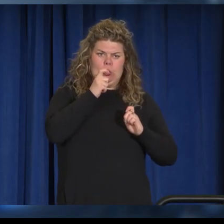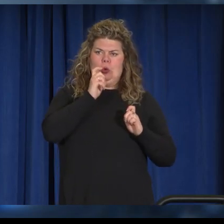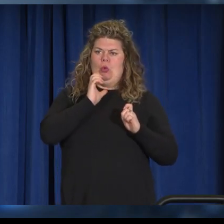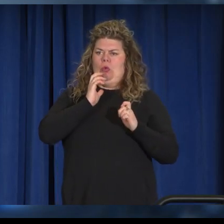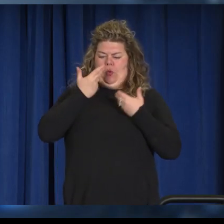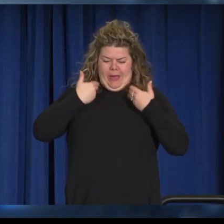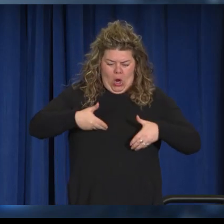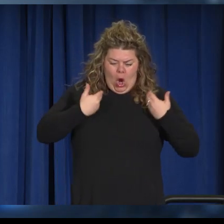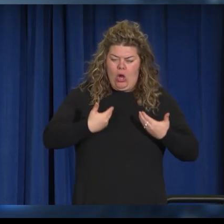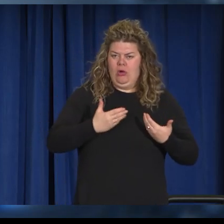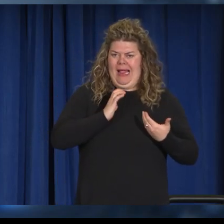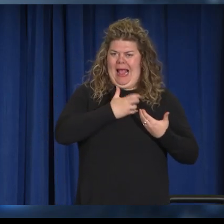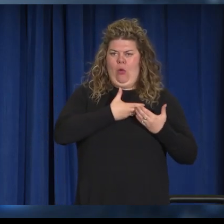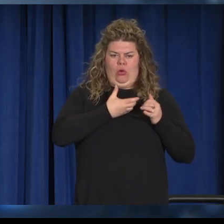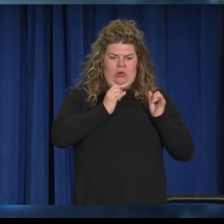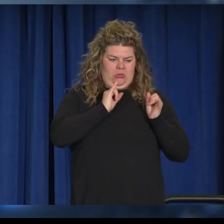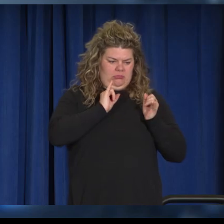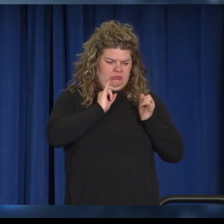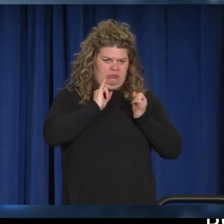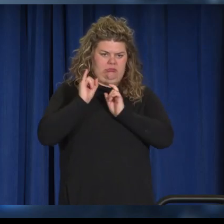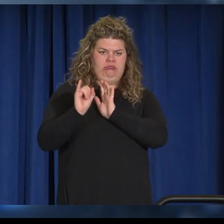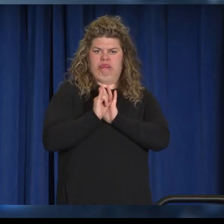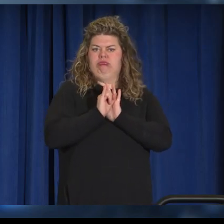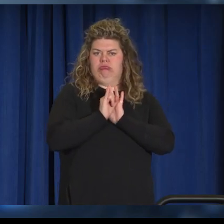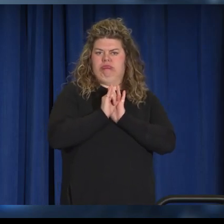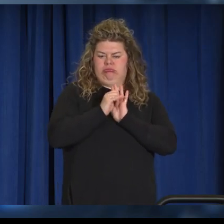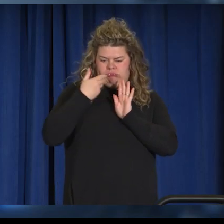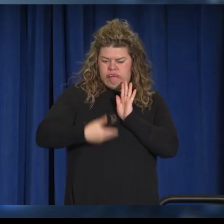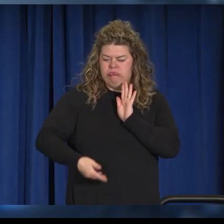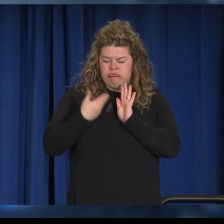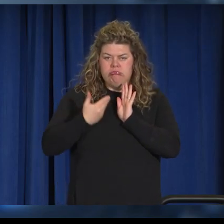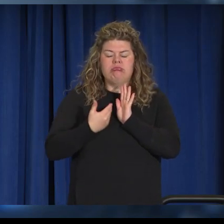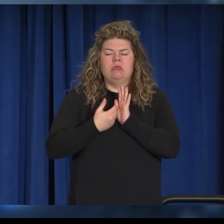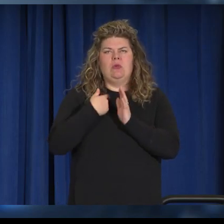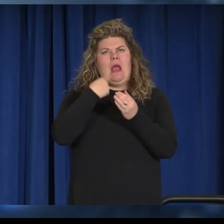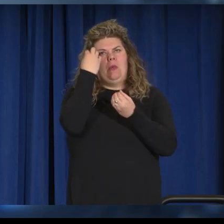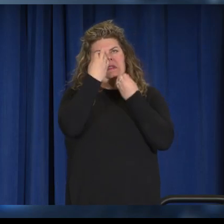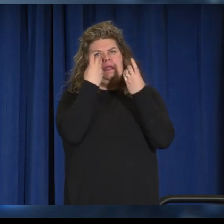our individuality. So as I start to think about